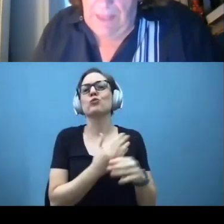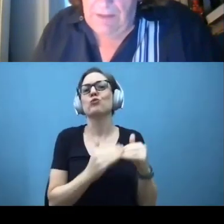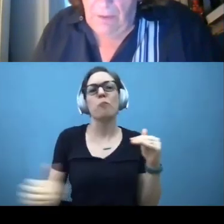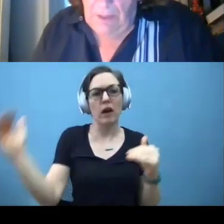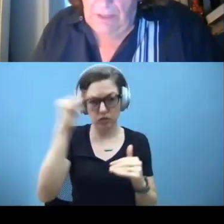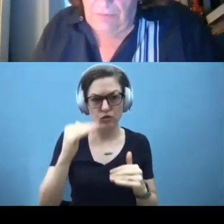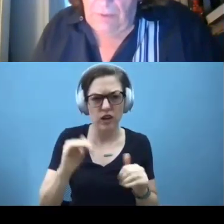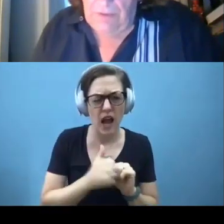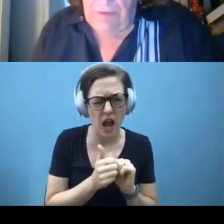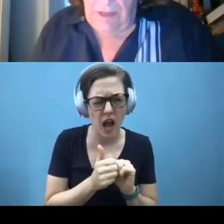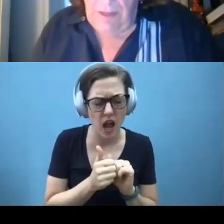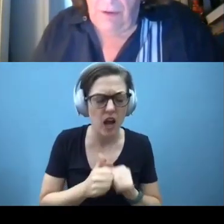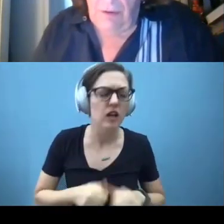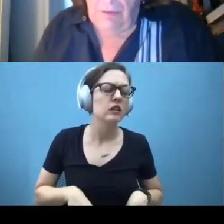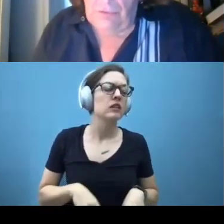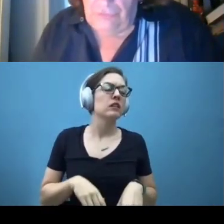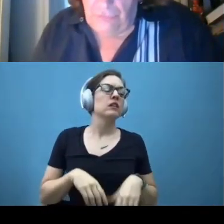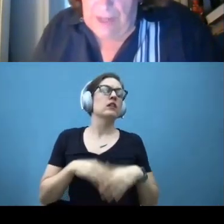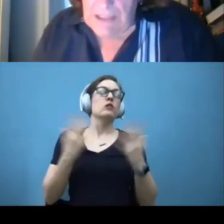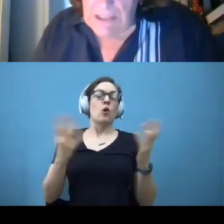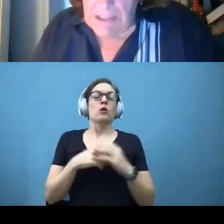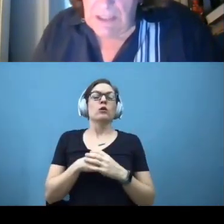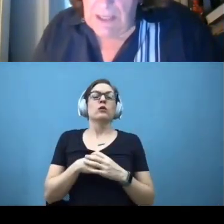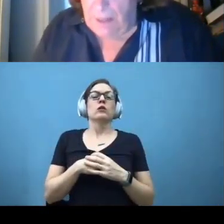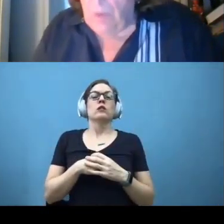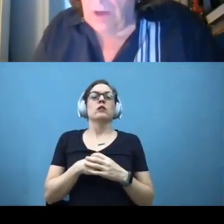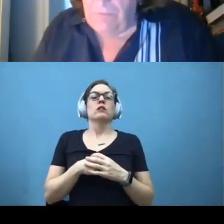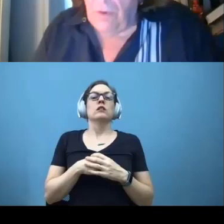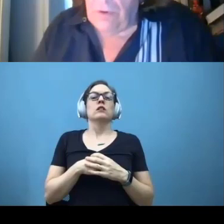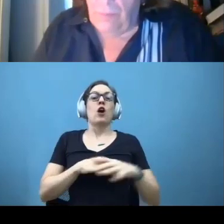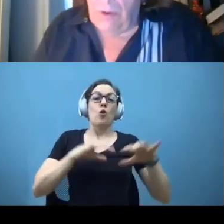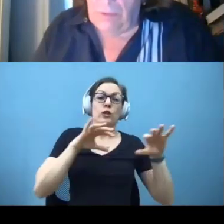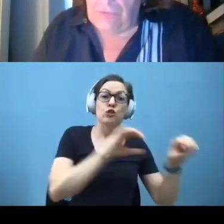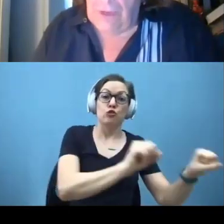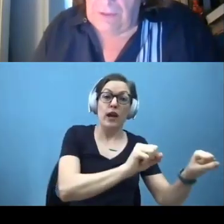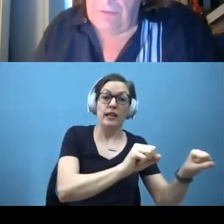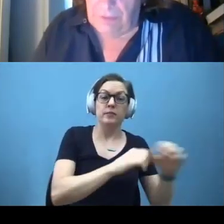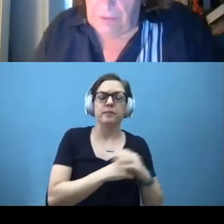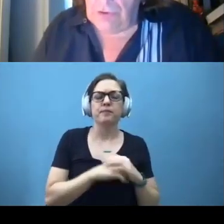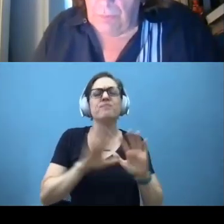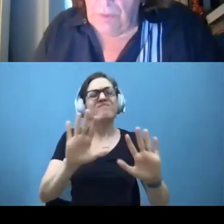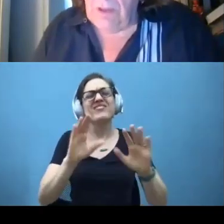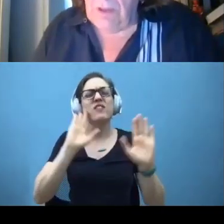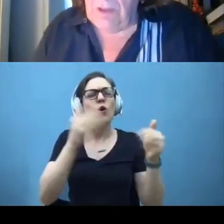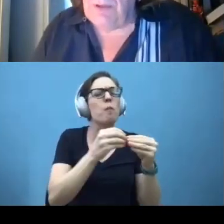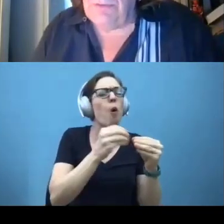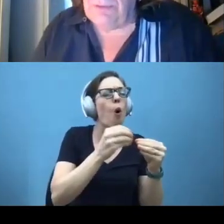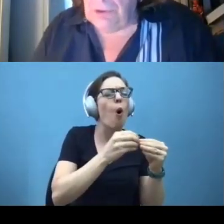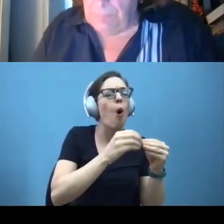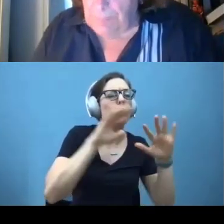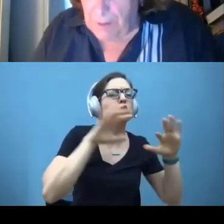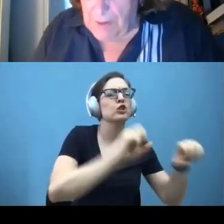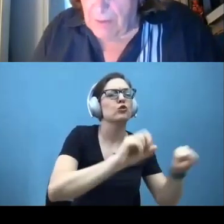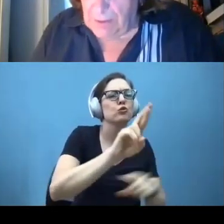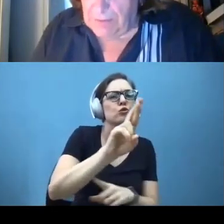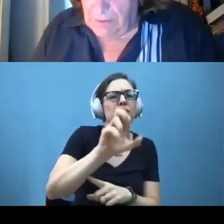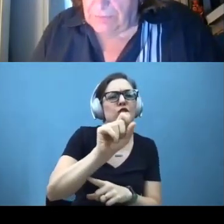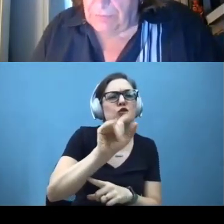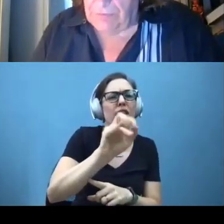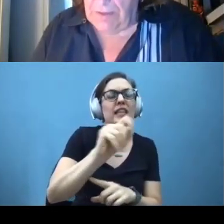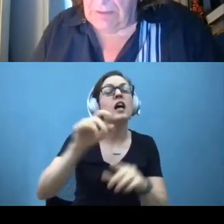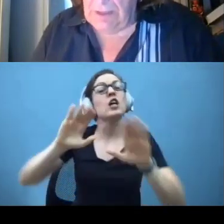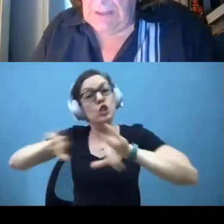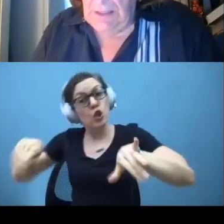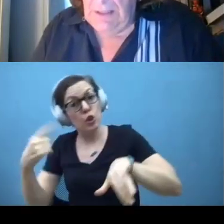on that note, I just want to say restraint, and we're going to focus more on restraint than seclusion. We're going to talk about seclusion, but primarily the